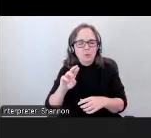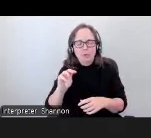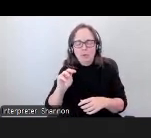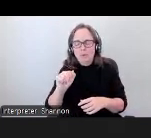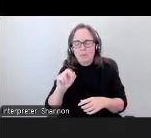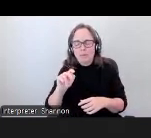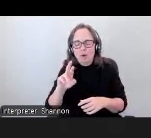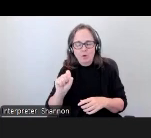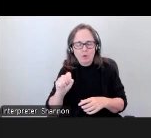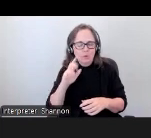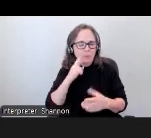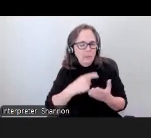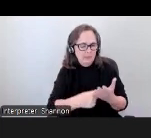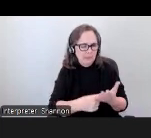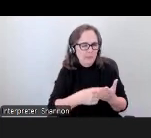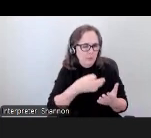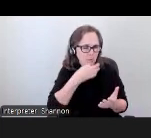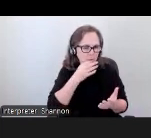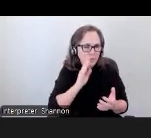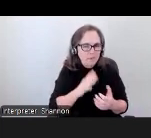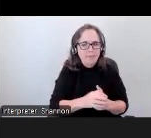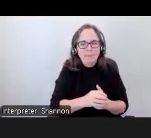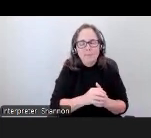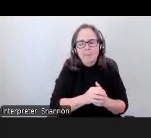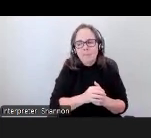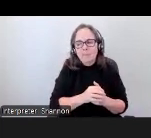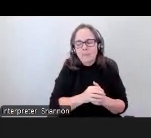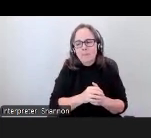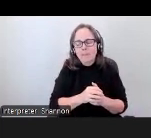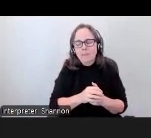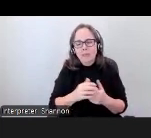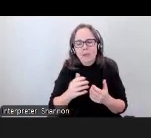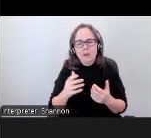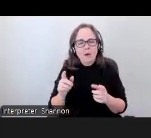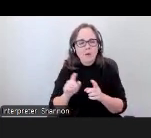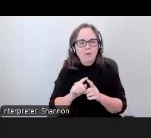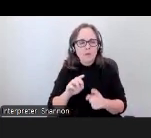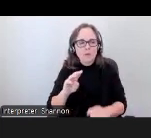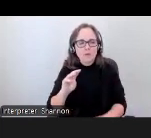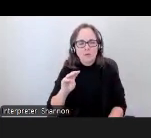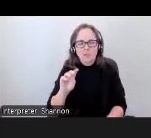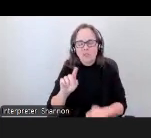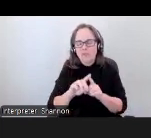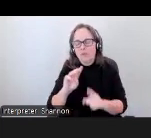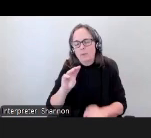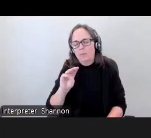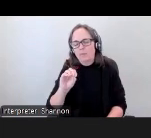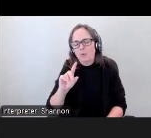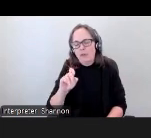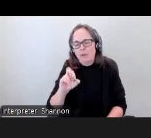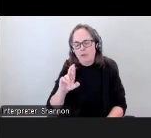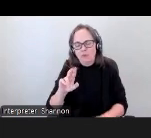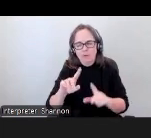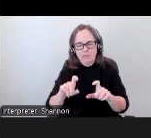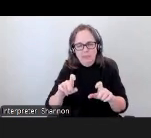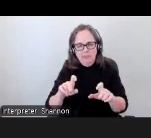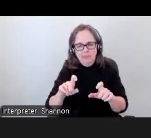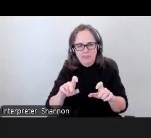briefly in the next slide or two, um, and some molecular testing.